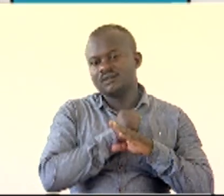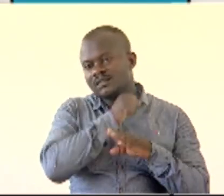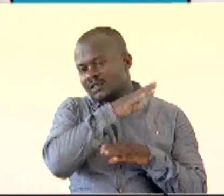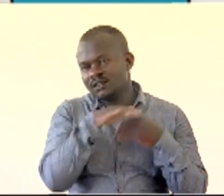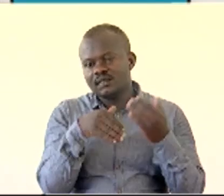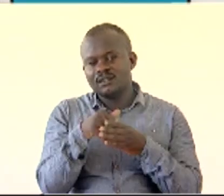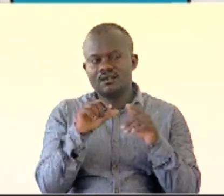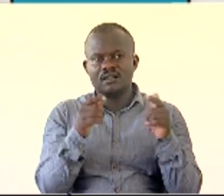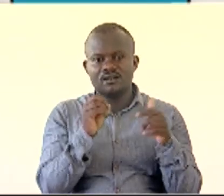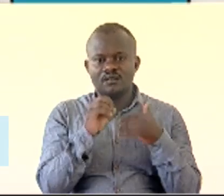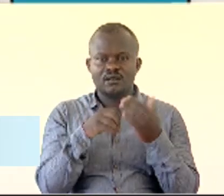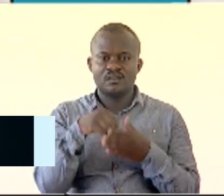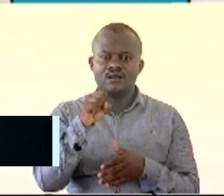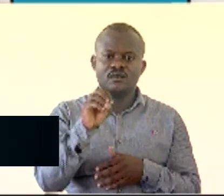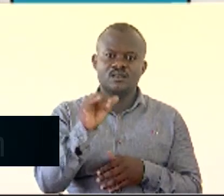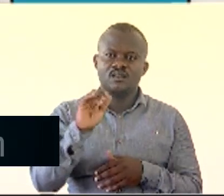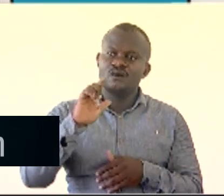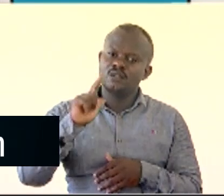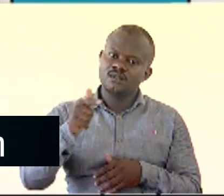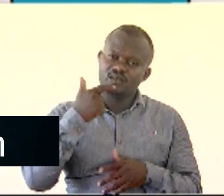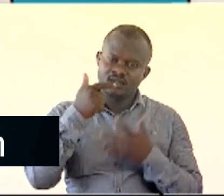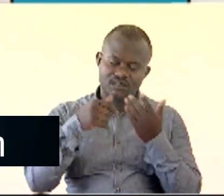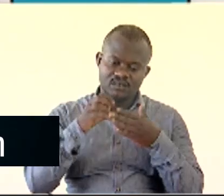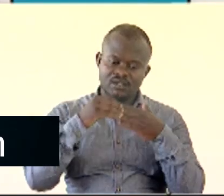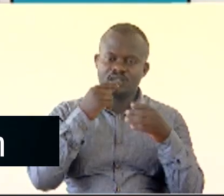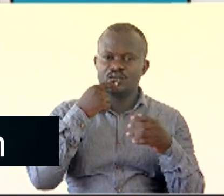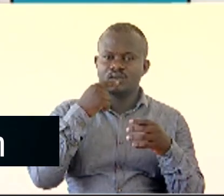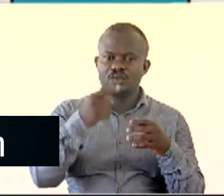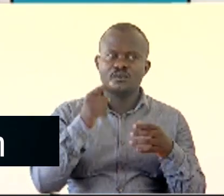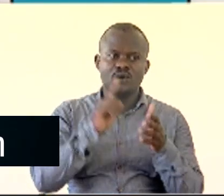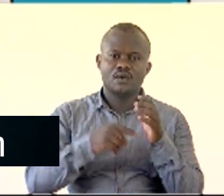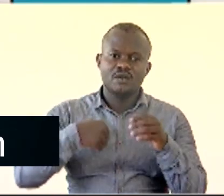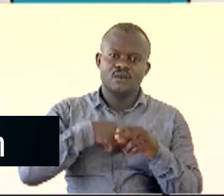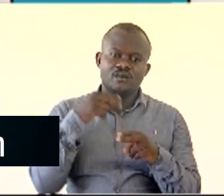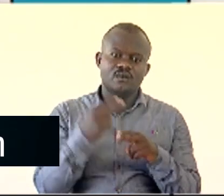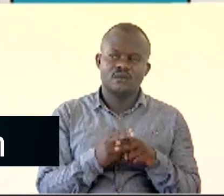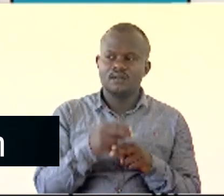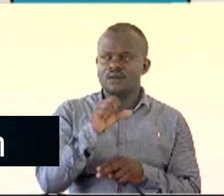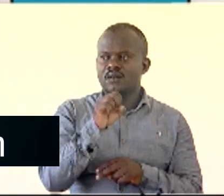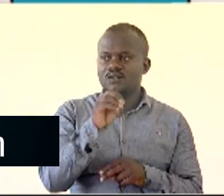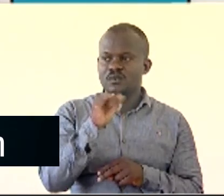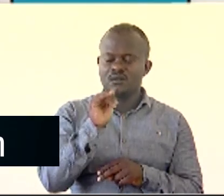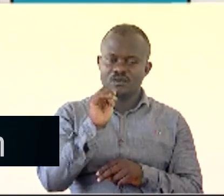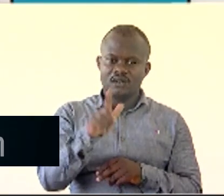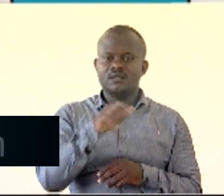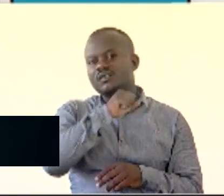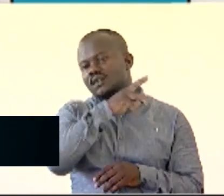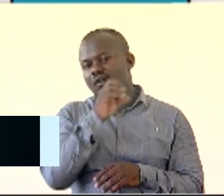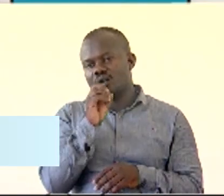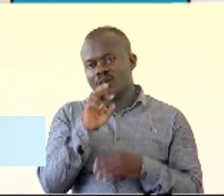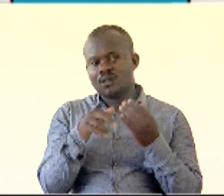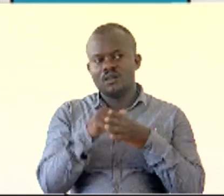land or soil. And this leads to what we call soil pollution or